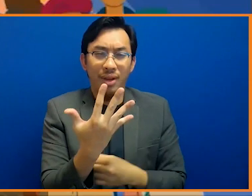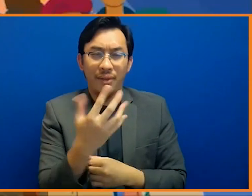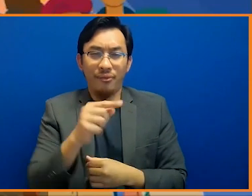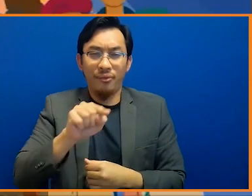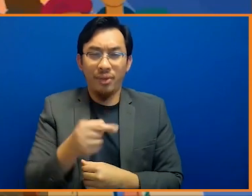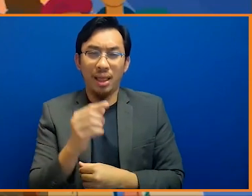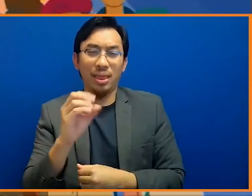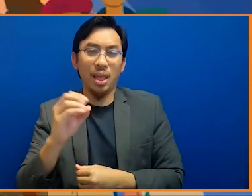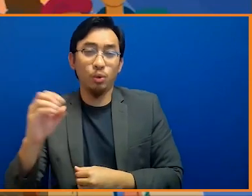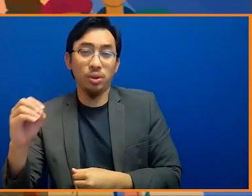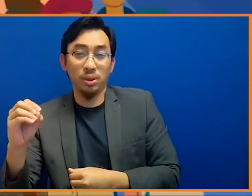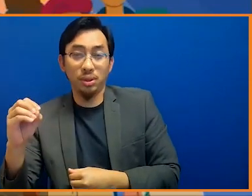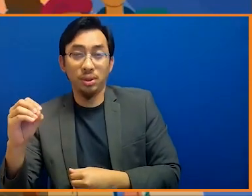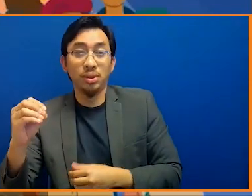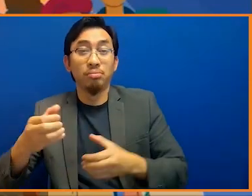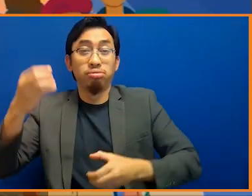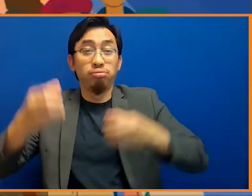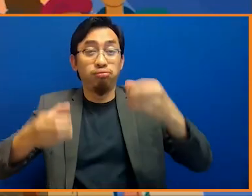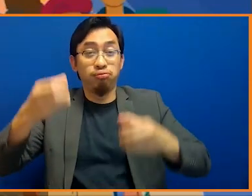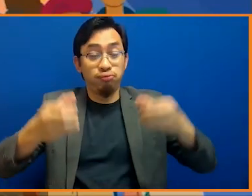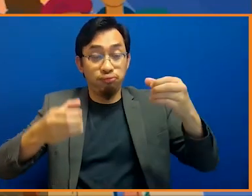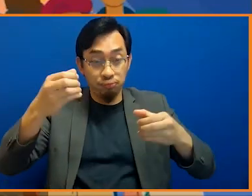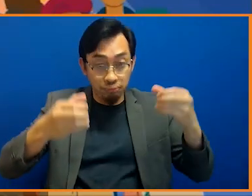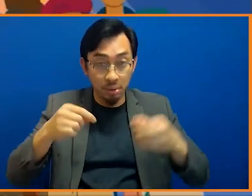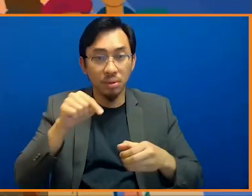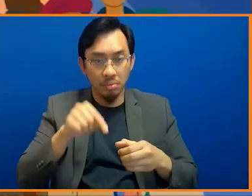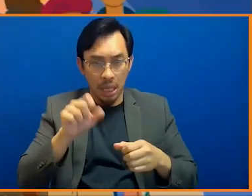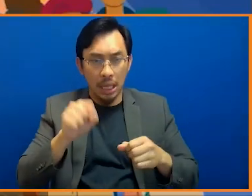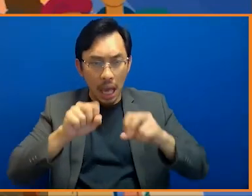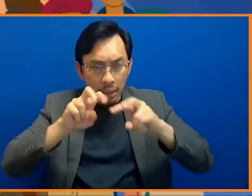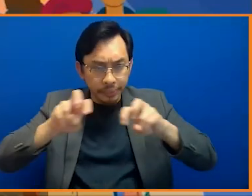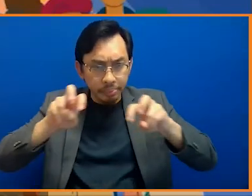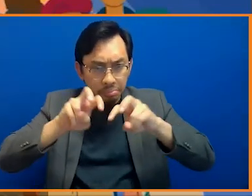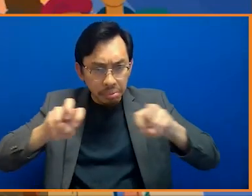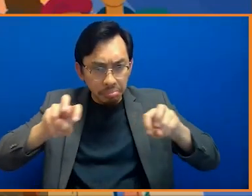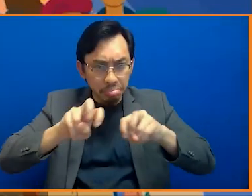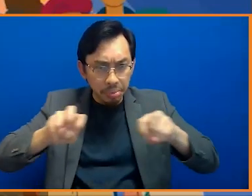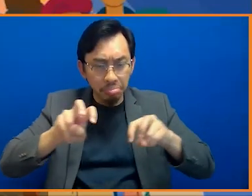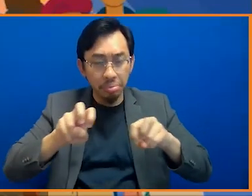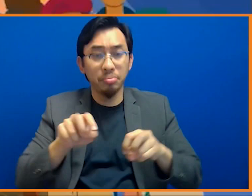almost 85,000 buildings and identify which one of them